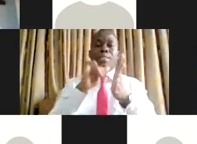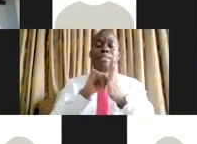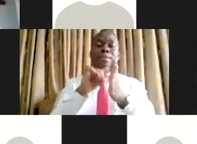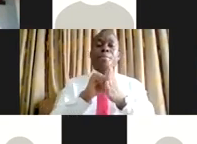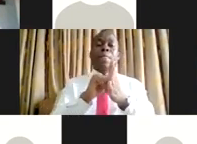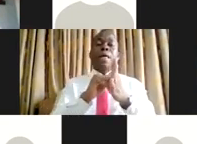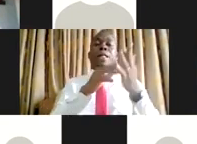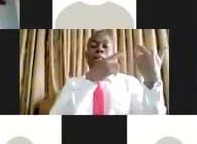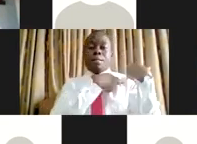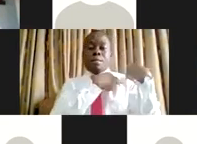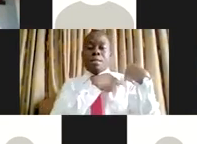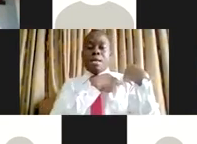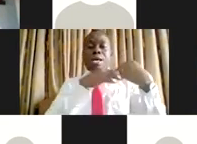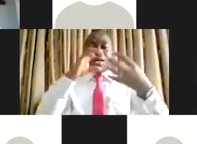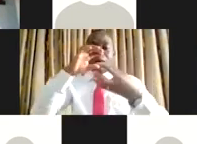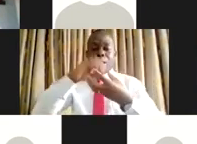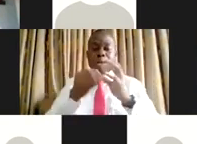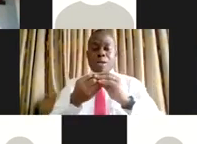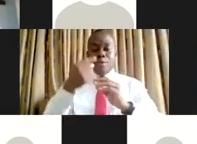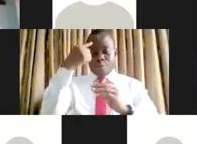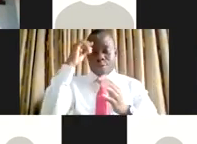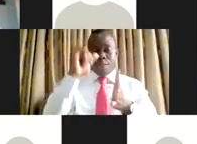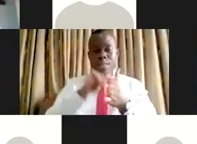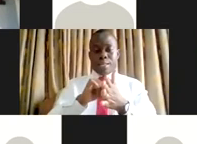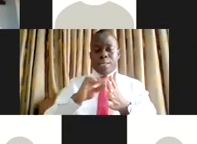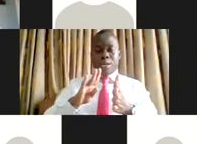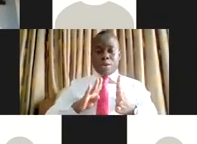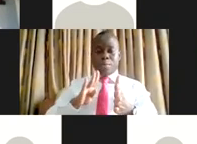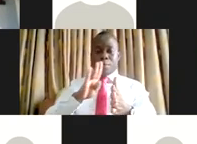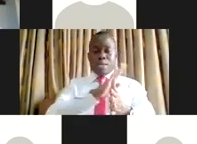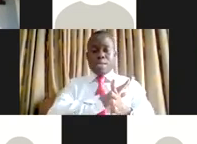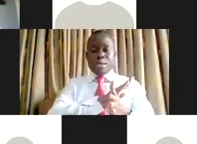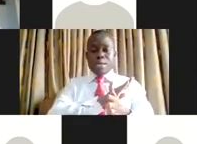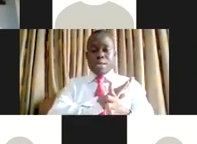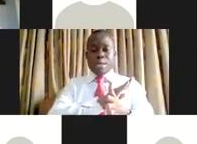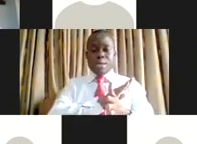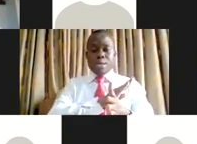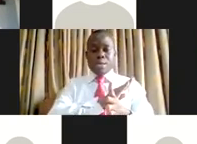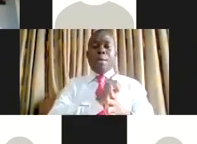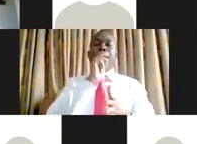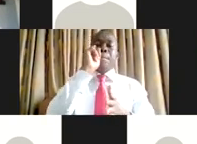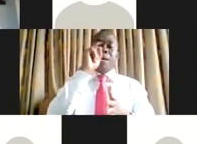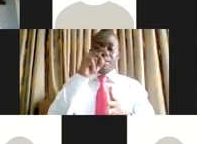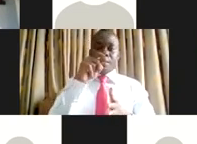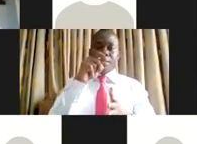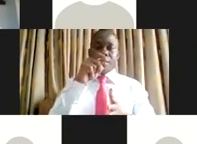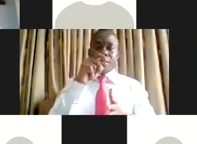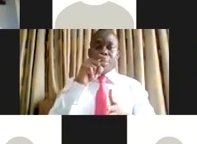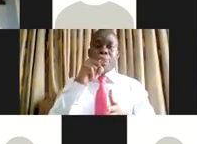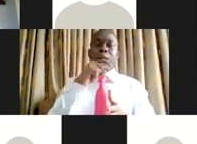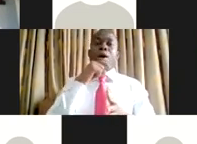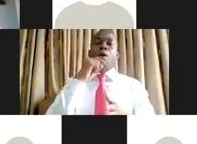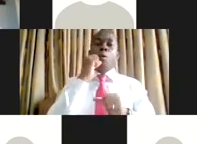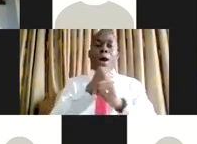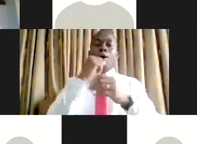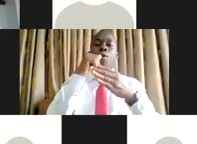composition of that body should be kind of intergovernmental. But if you look at the composition they are proposing,